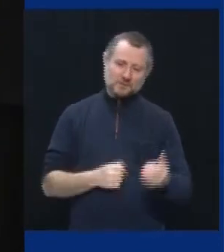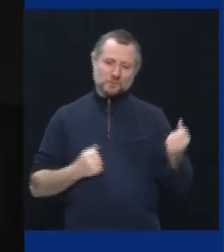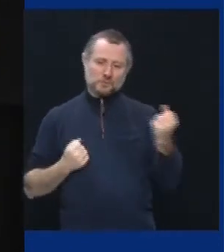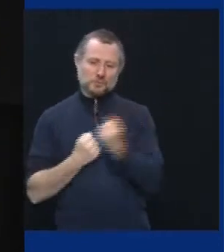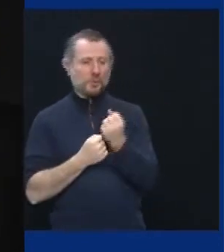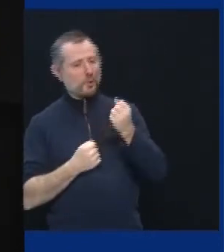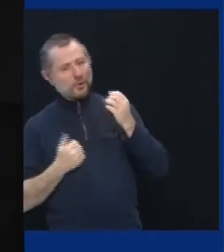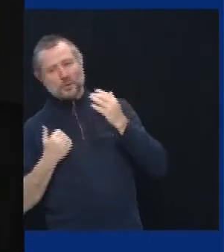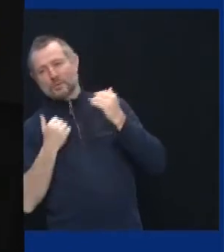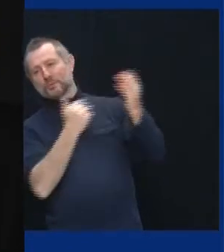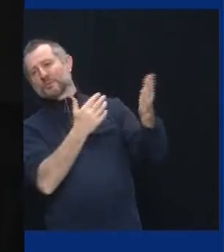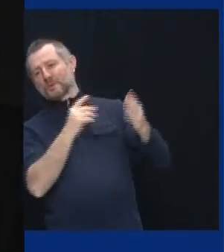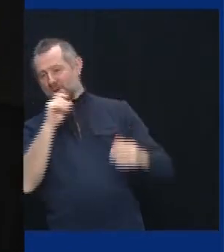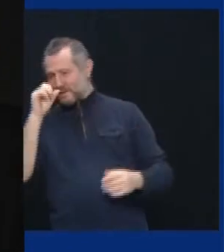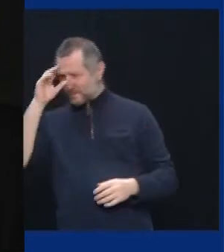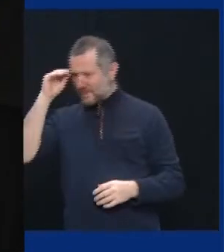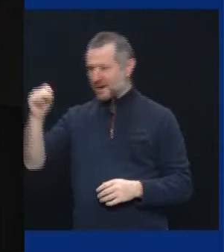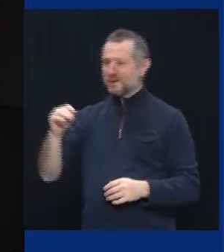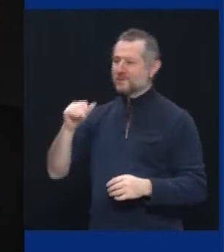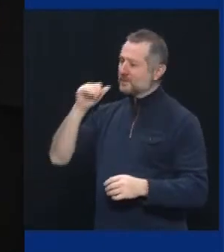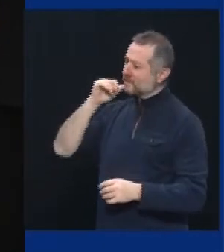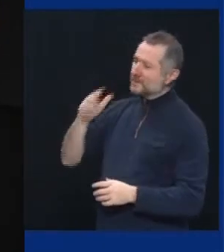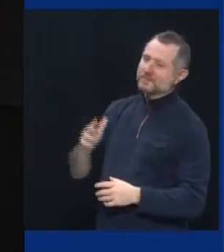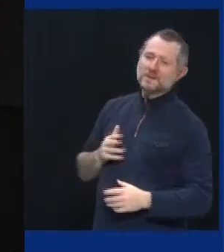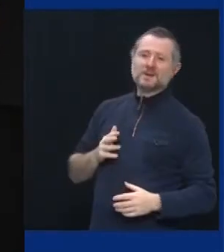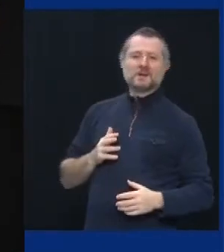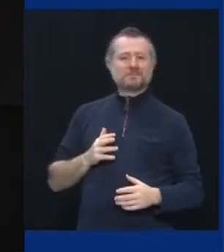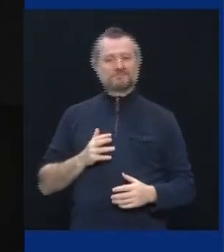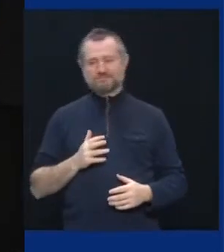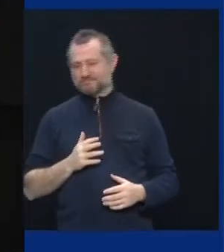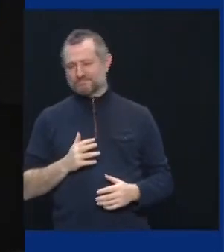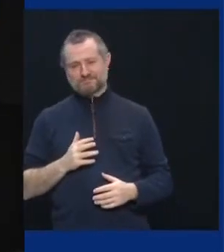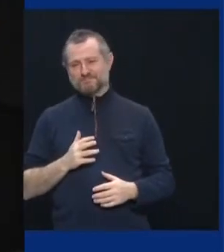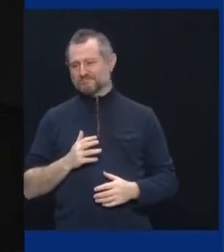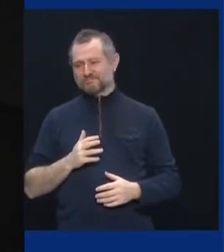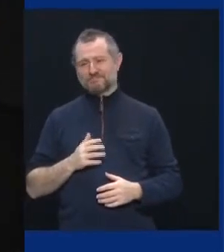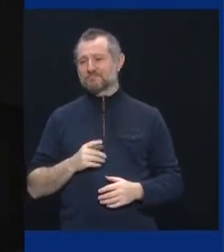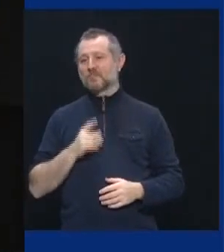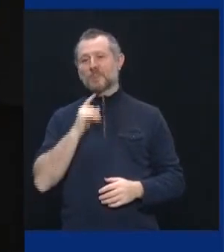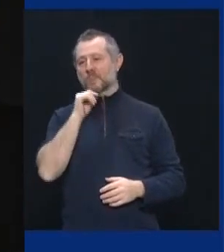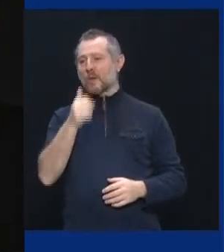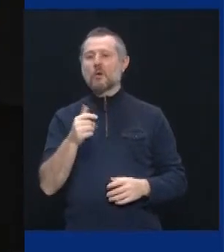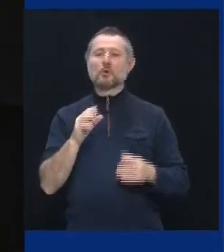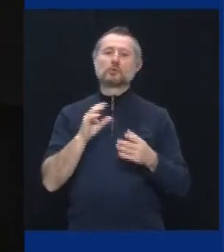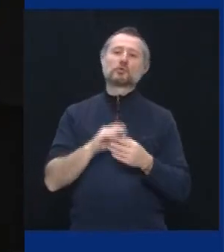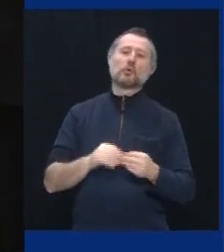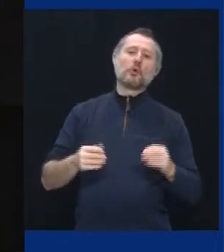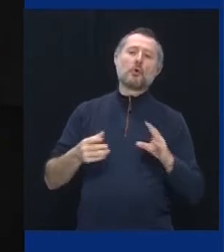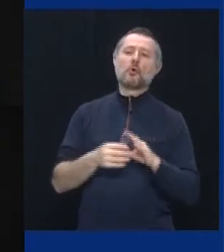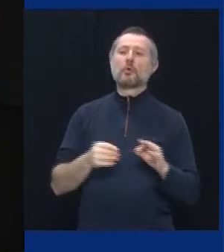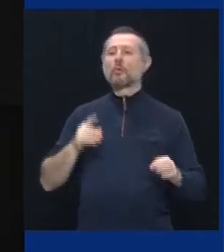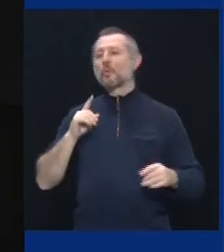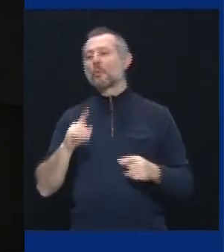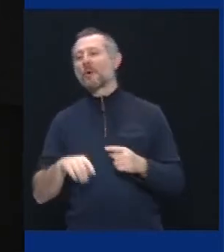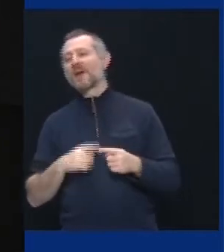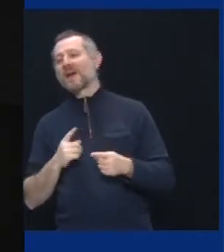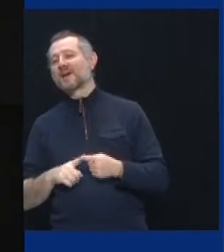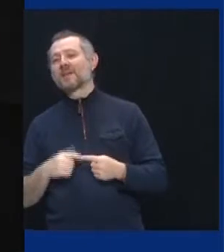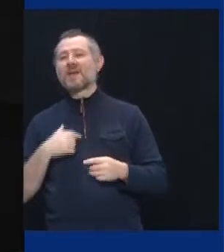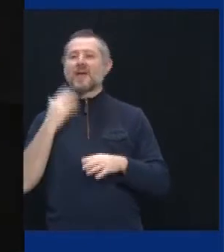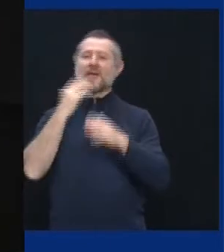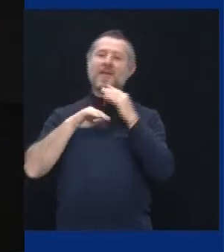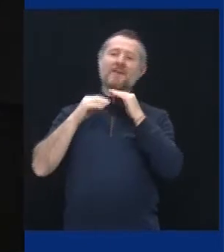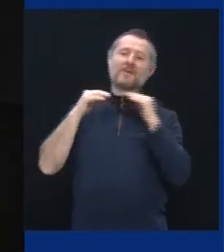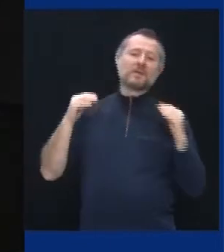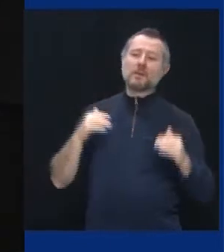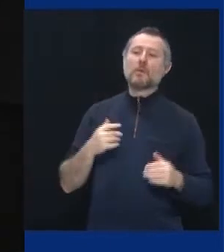These men and women, they don't talk about when they get to heaven. They say heaven is right here now, and we want to be